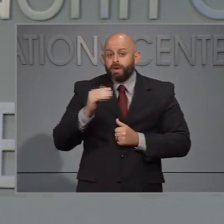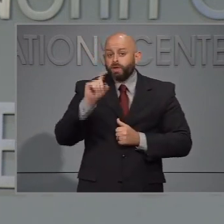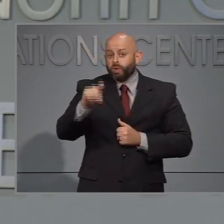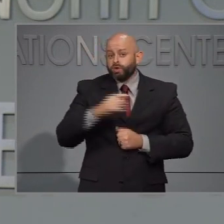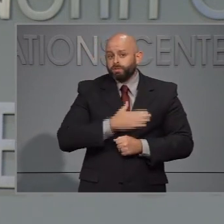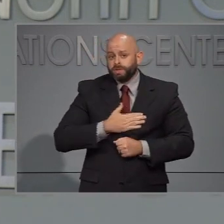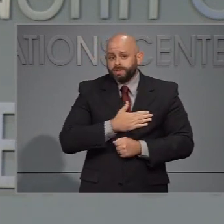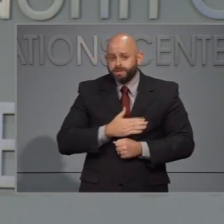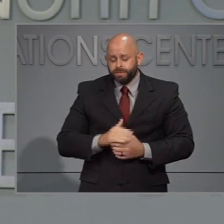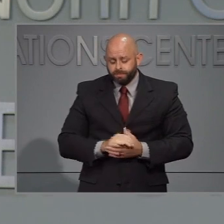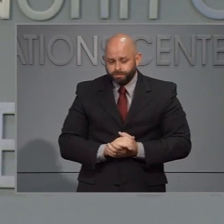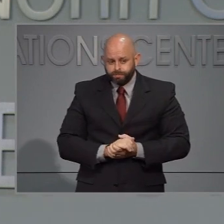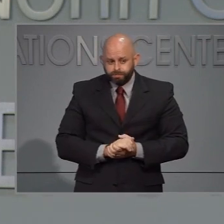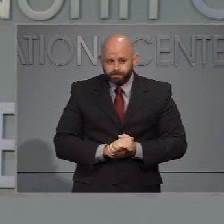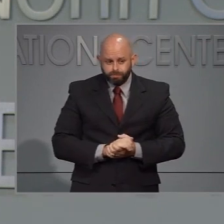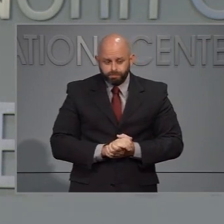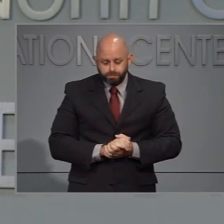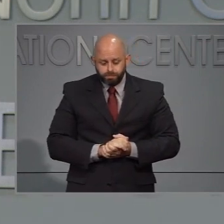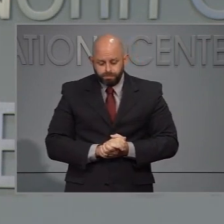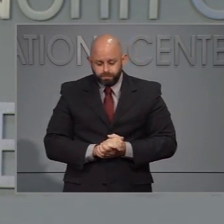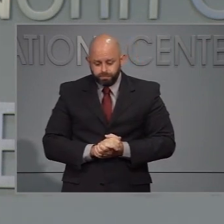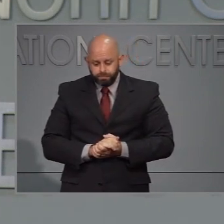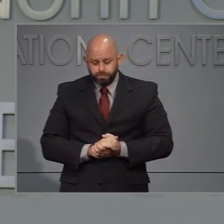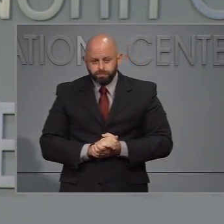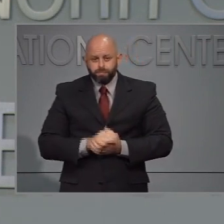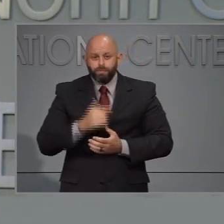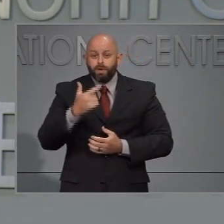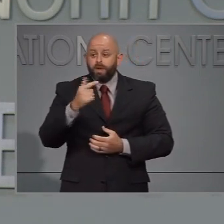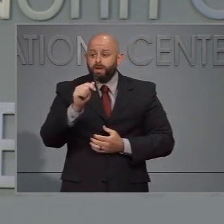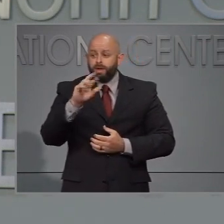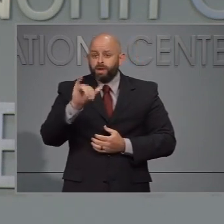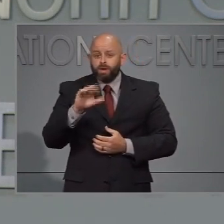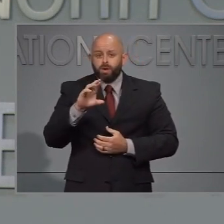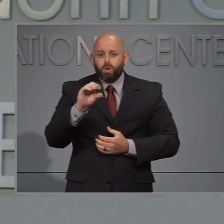Our next question is from Gary Robertson with the Associated Press.